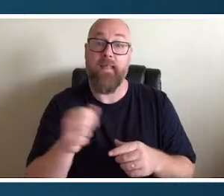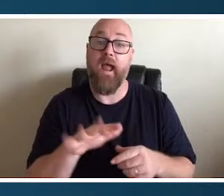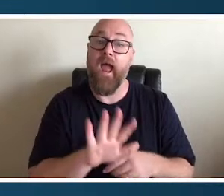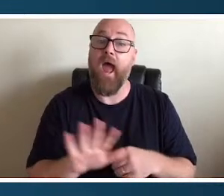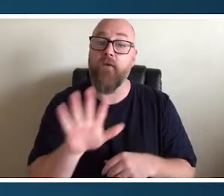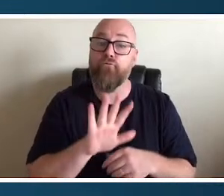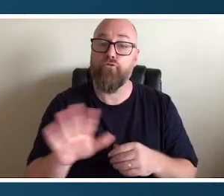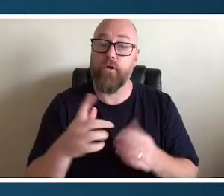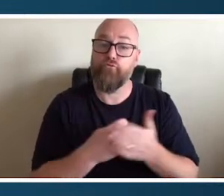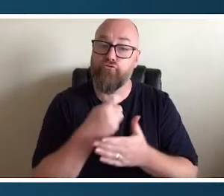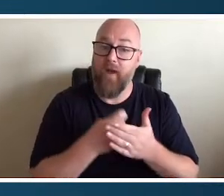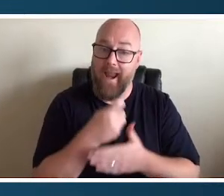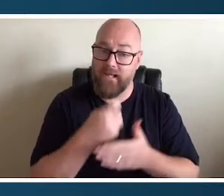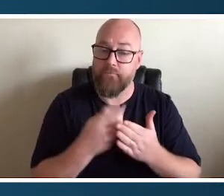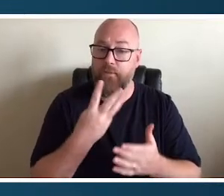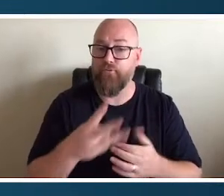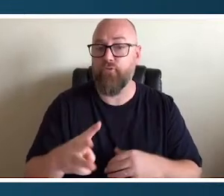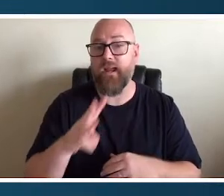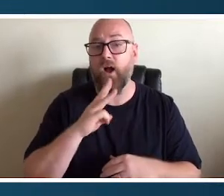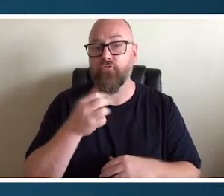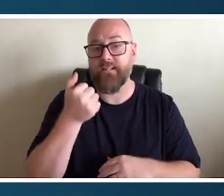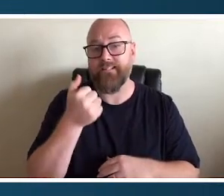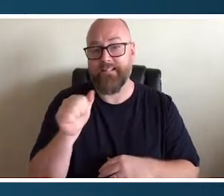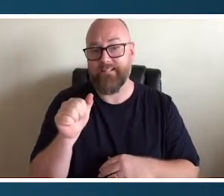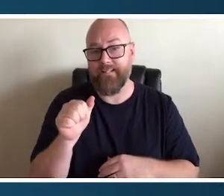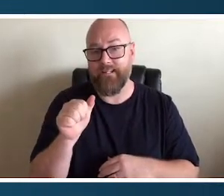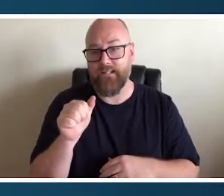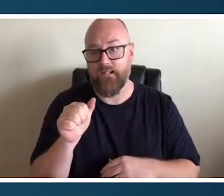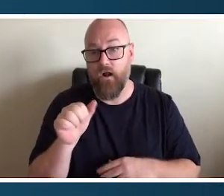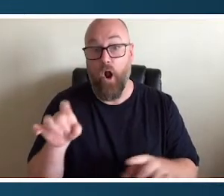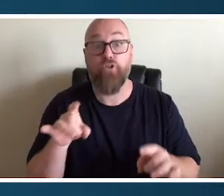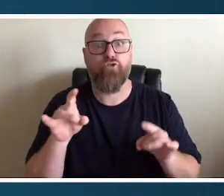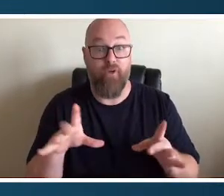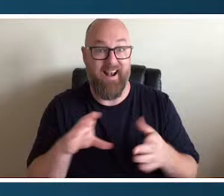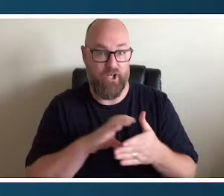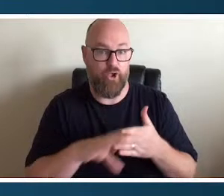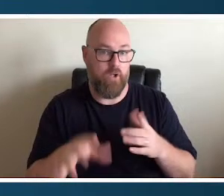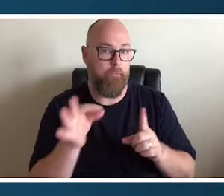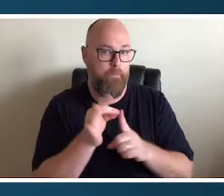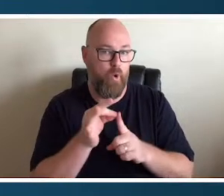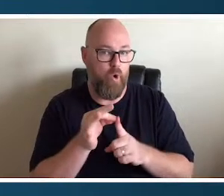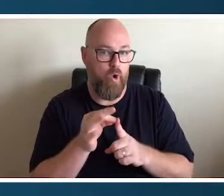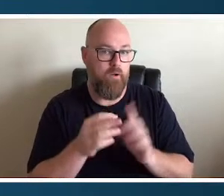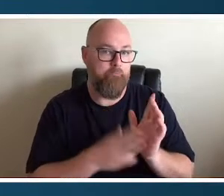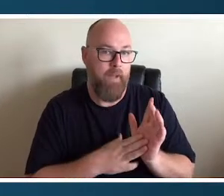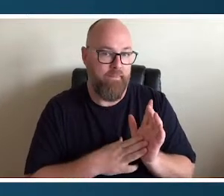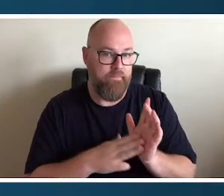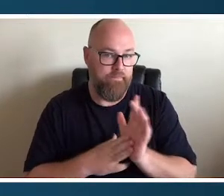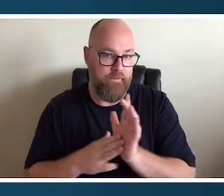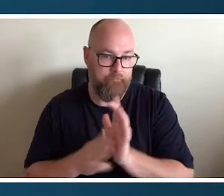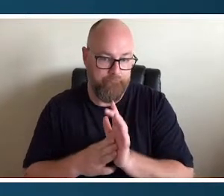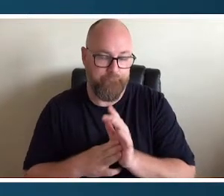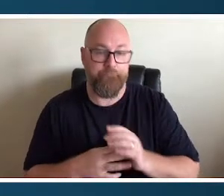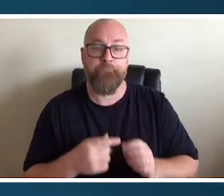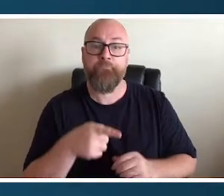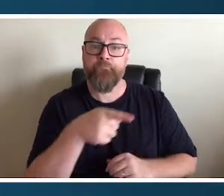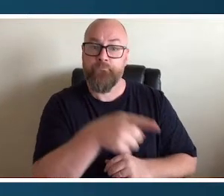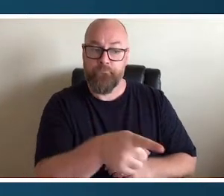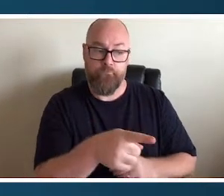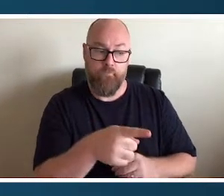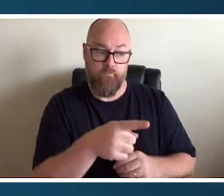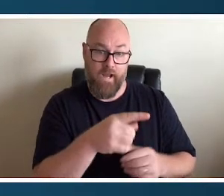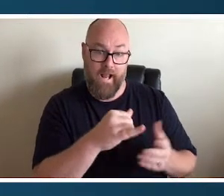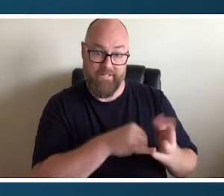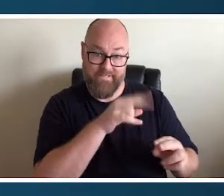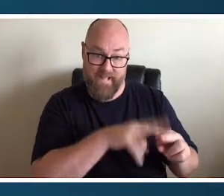about 360 Australian dollars per month. Disagreement between workers and their employers do exist